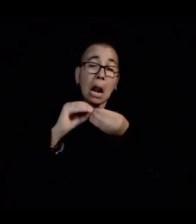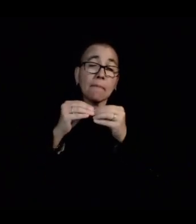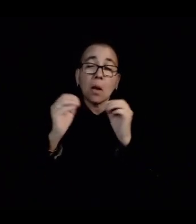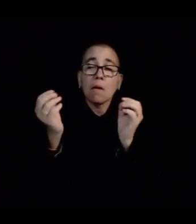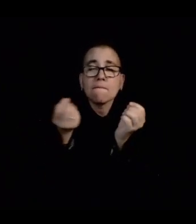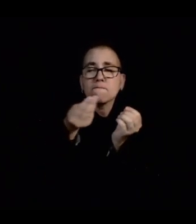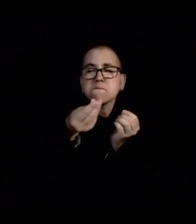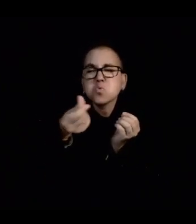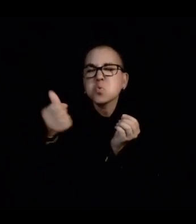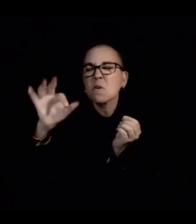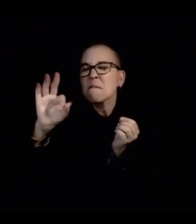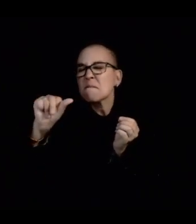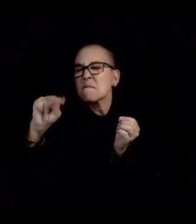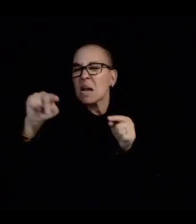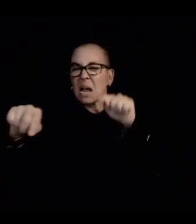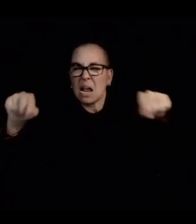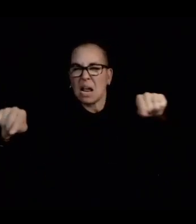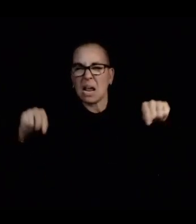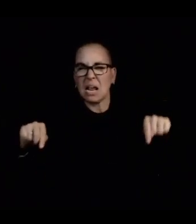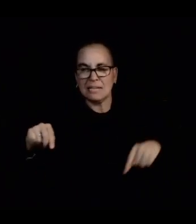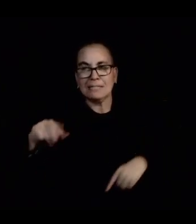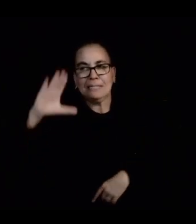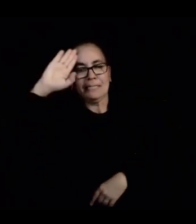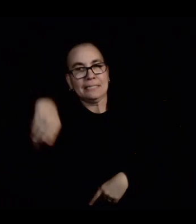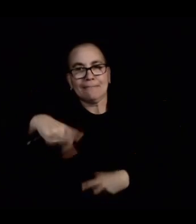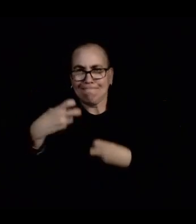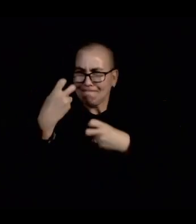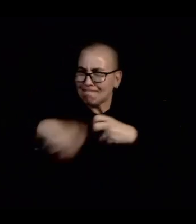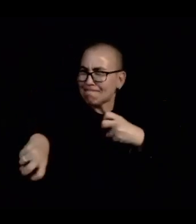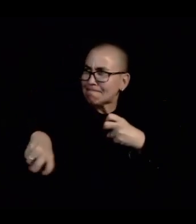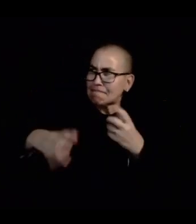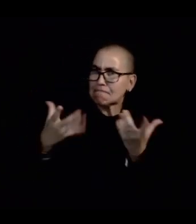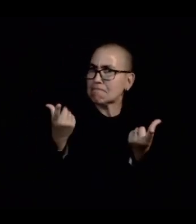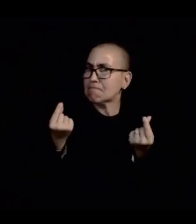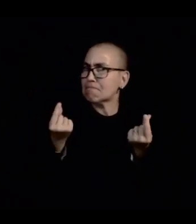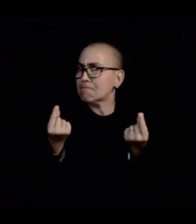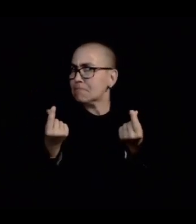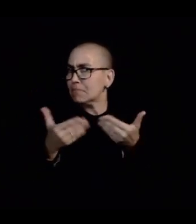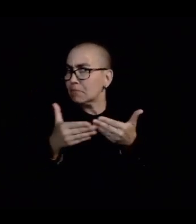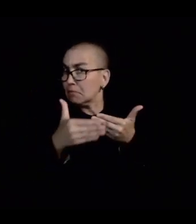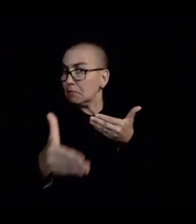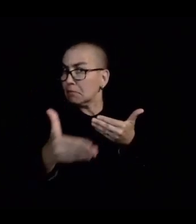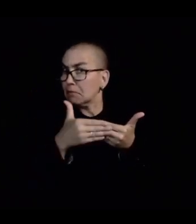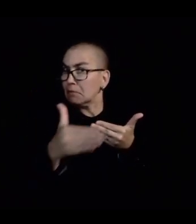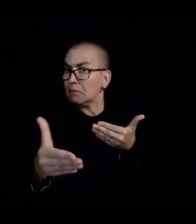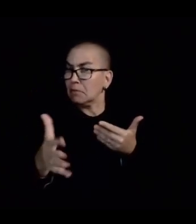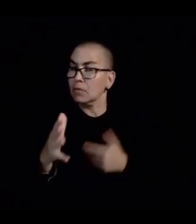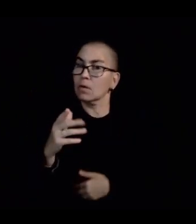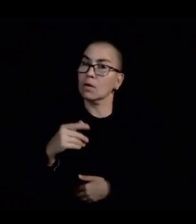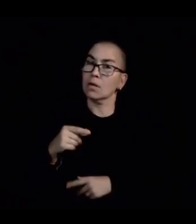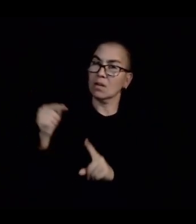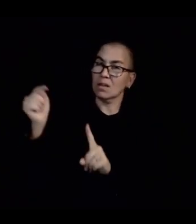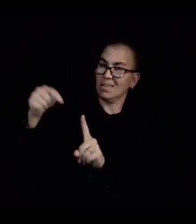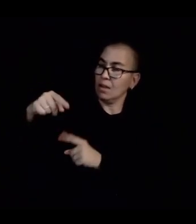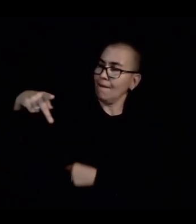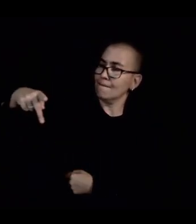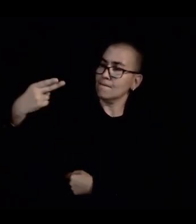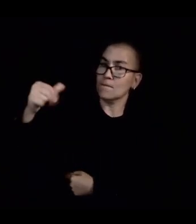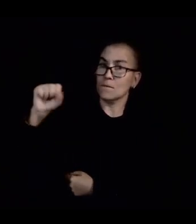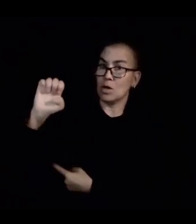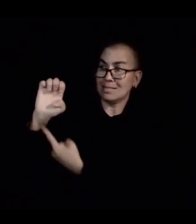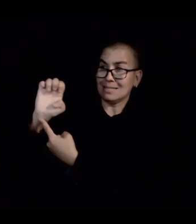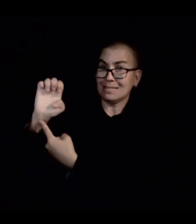phase 3 and 4 prohibit gatherings of more than 250 people. But would you envision any possibility that the numbers would